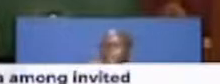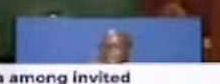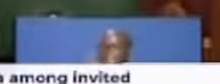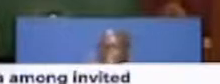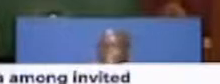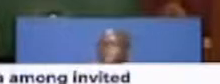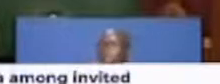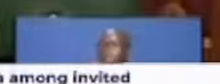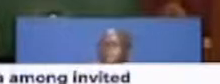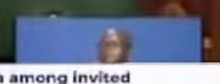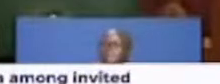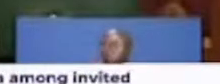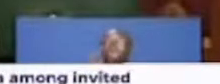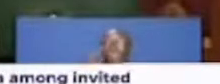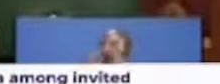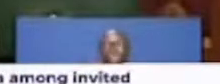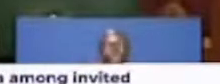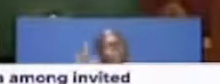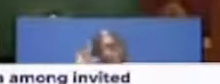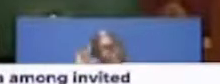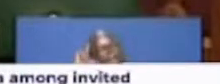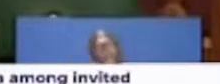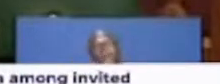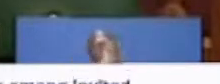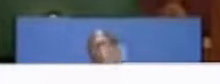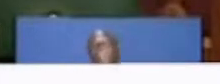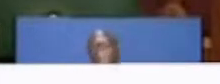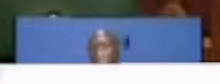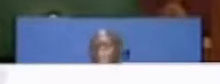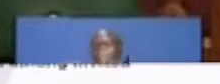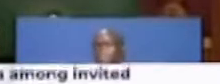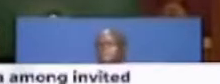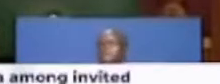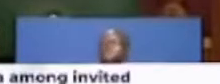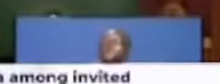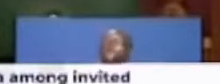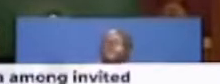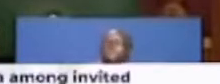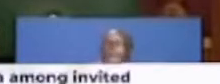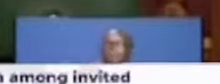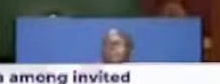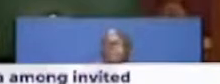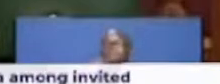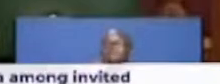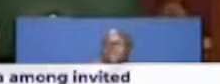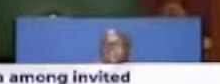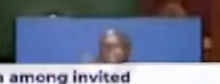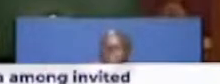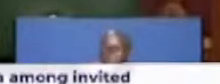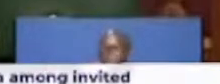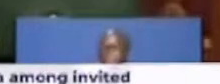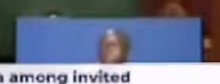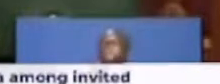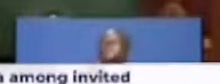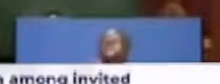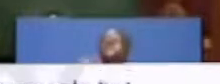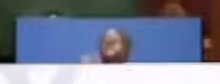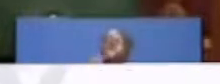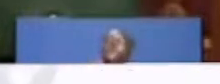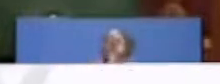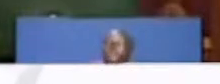the total bed capacity in public health facilities stood at 56,000 hospital beds. This has increased